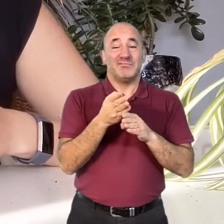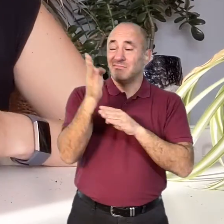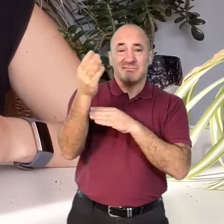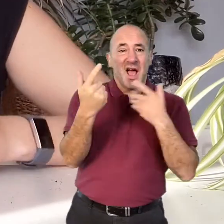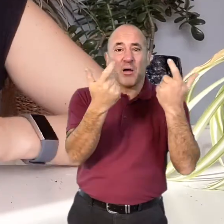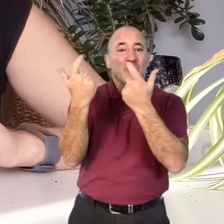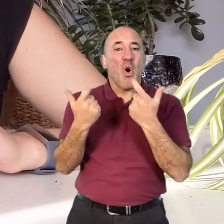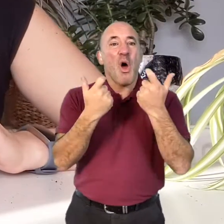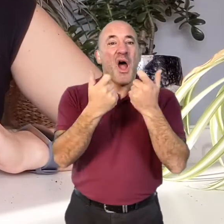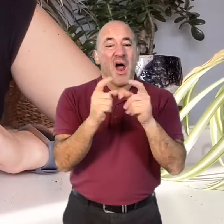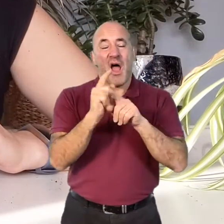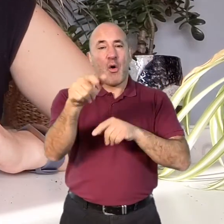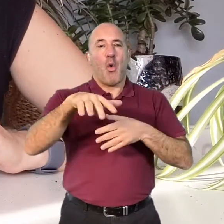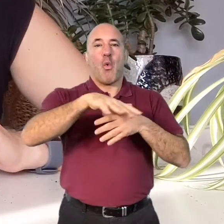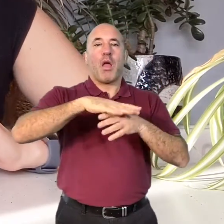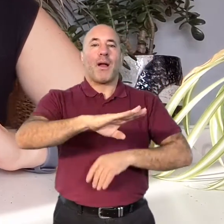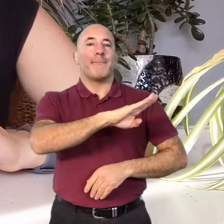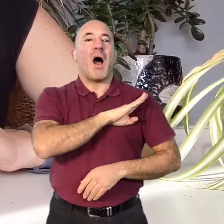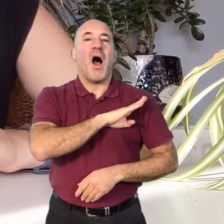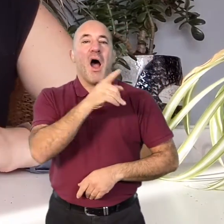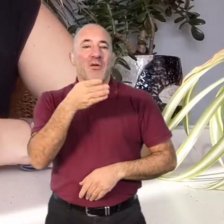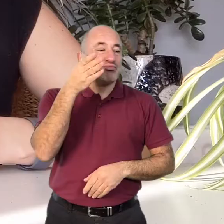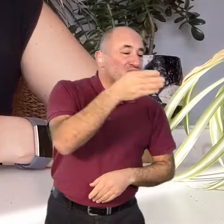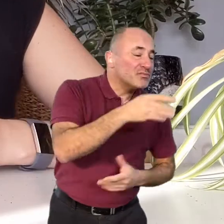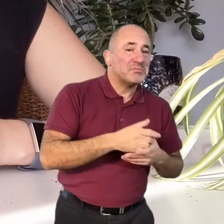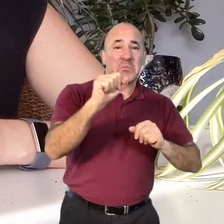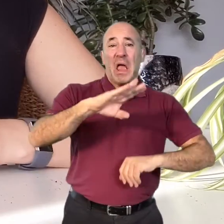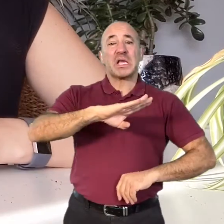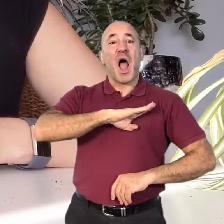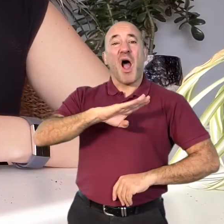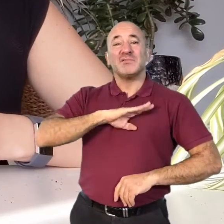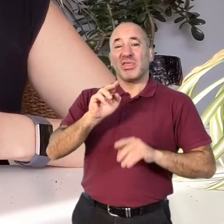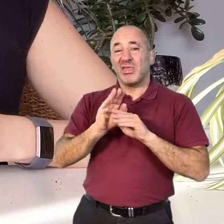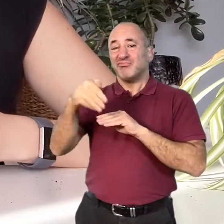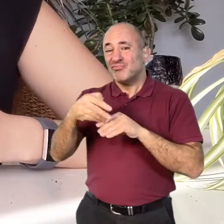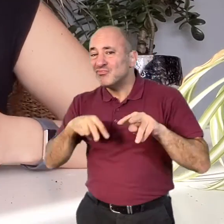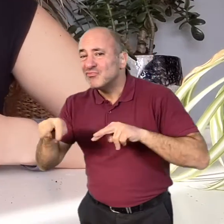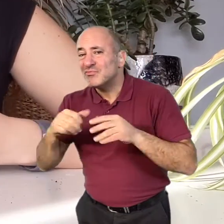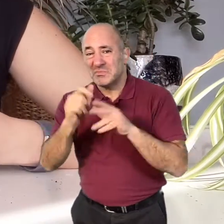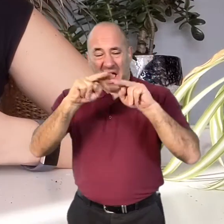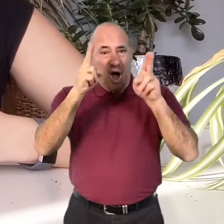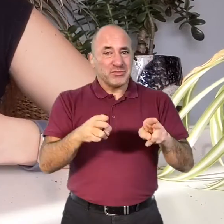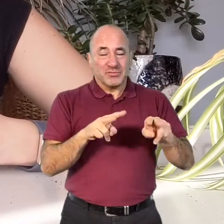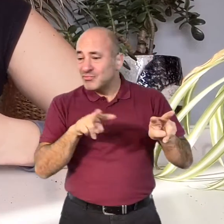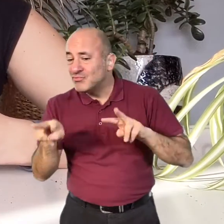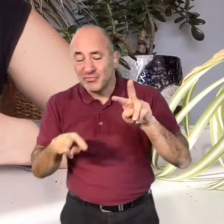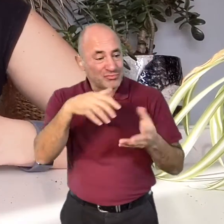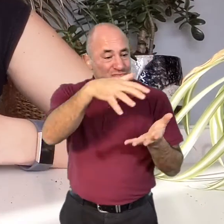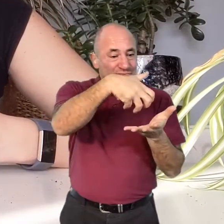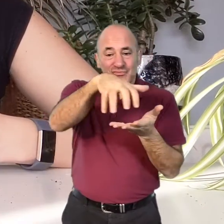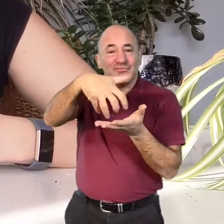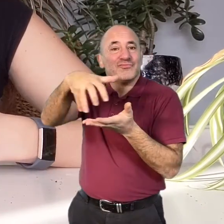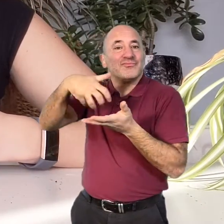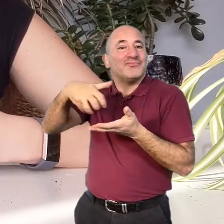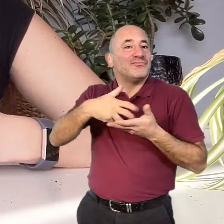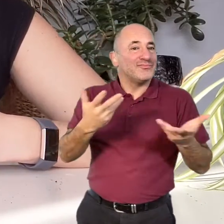exploring. So you could go to your local park, have a look in your garden, have a look around the house to